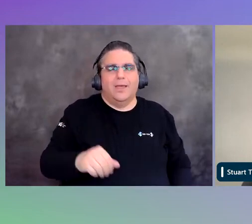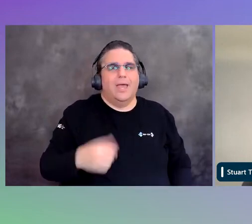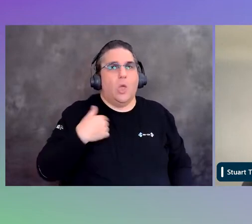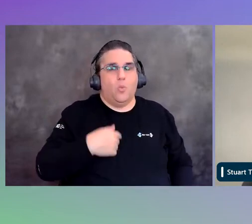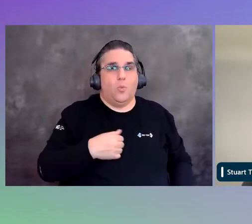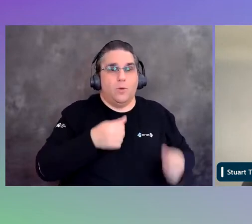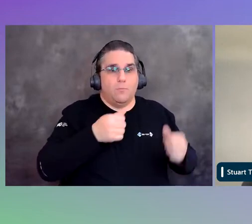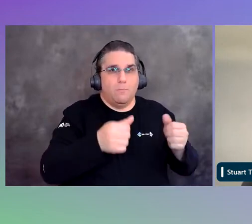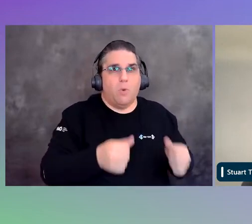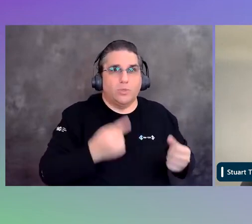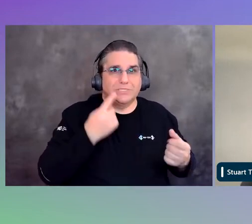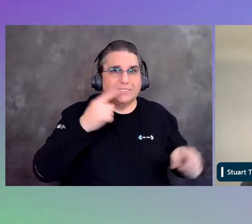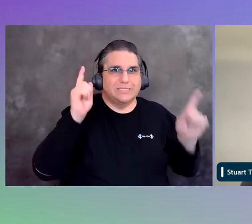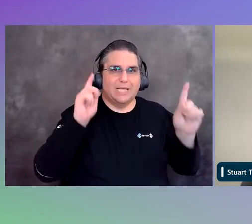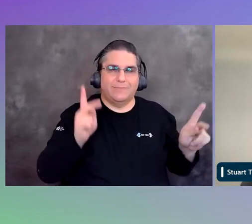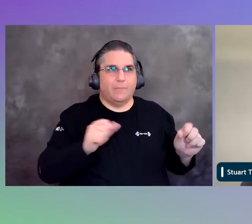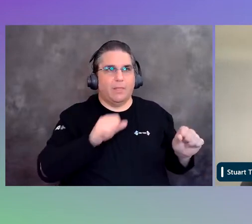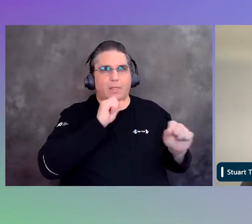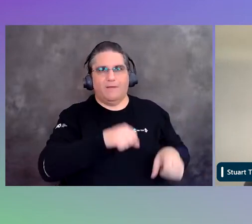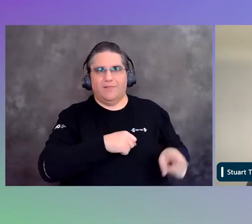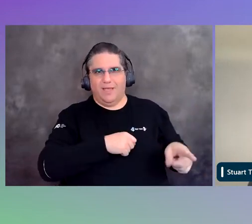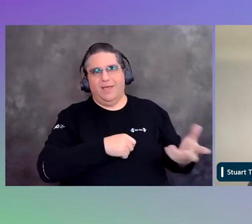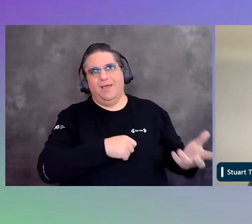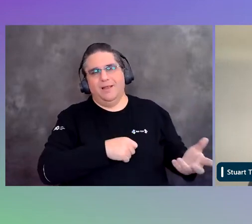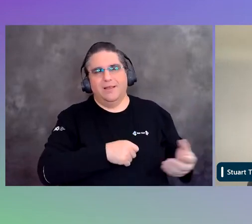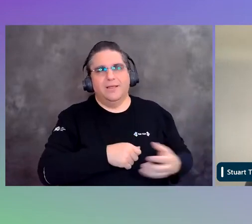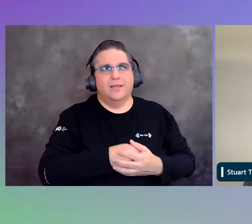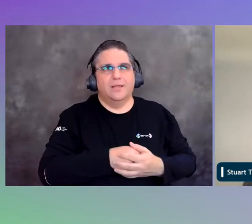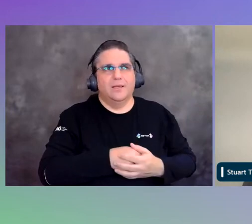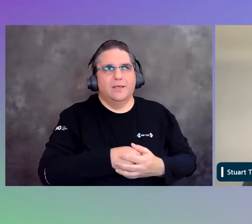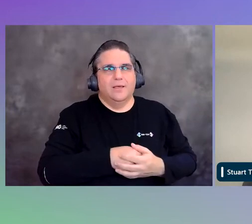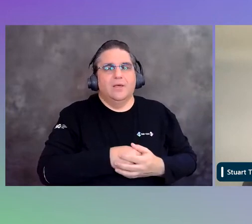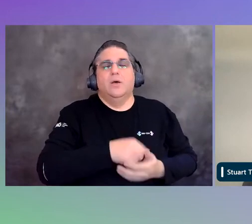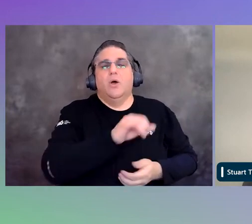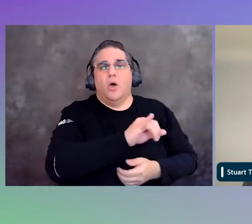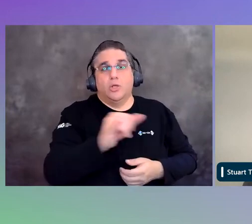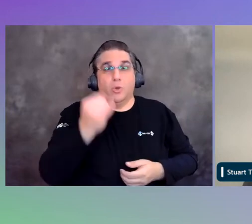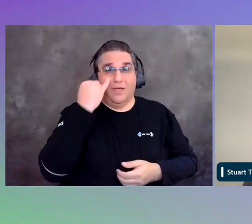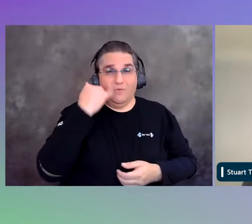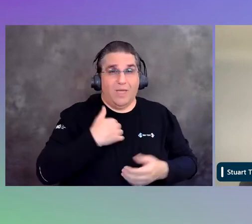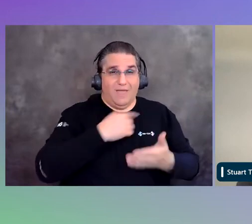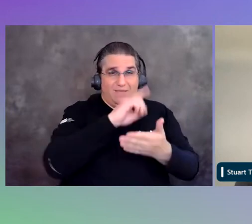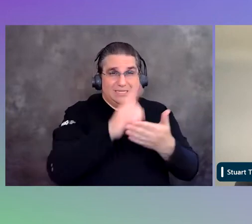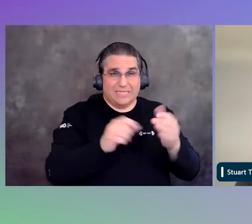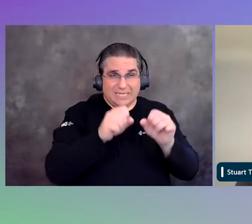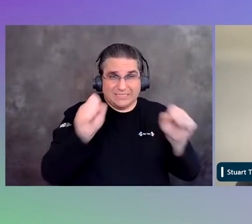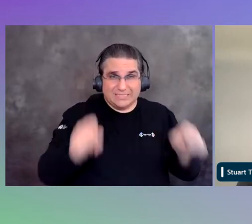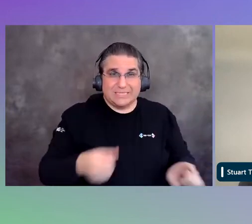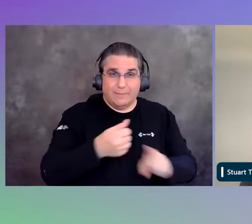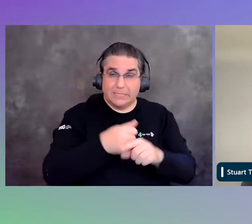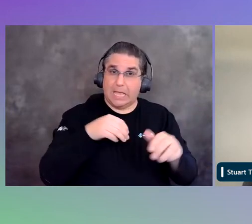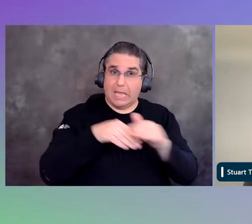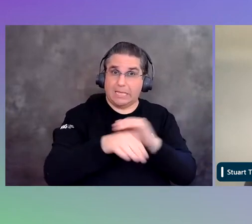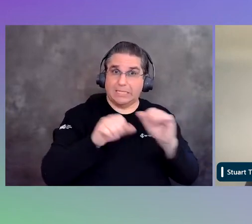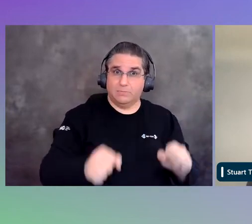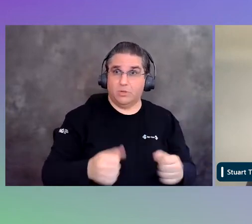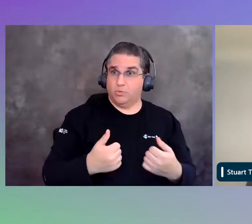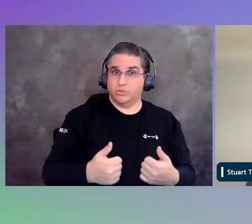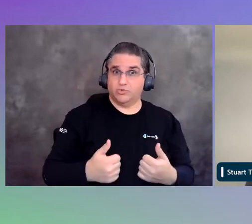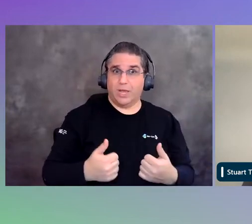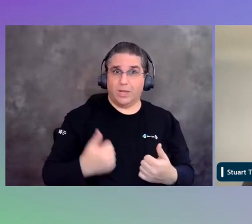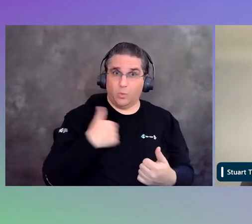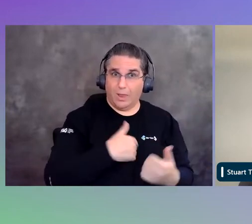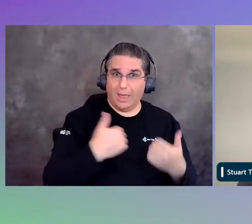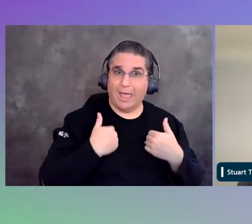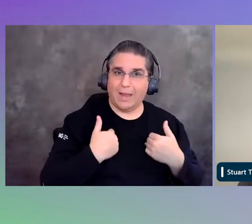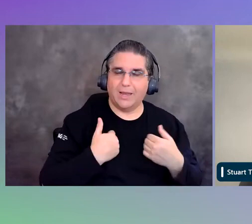So that's one approach to prioritize it. Obviously, having a design system that's accessible is great, which we had, but that wasn't always